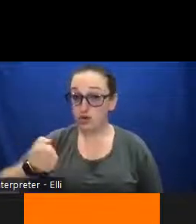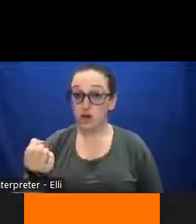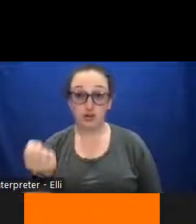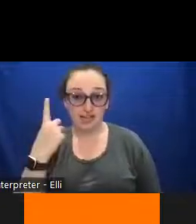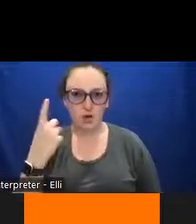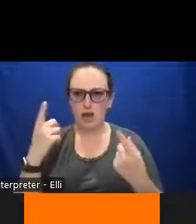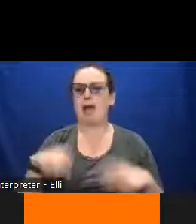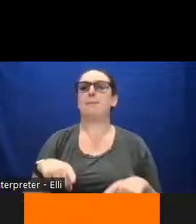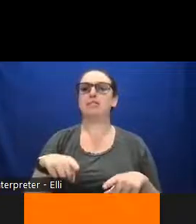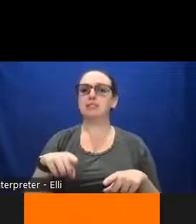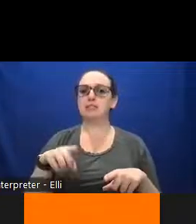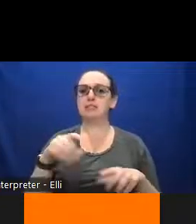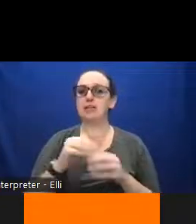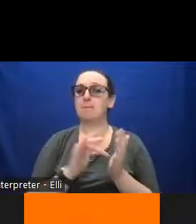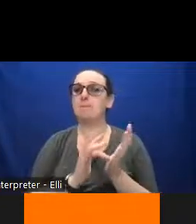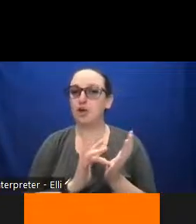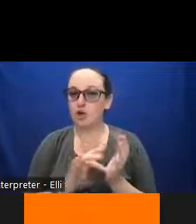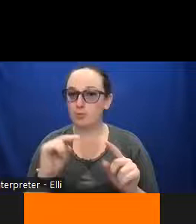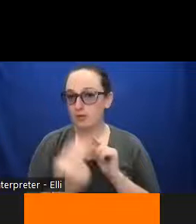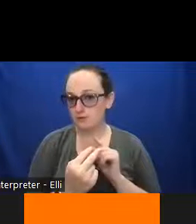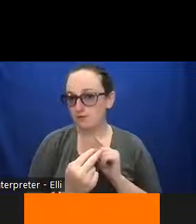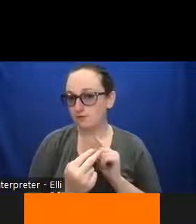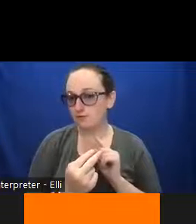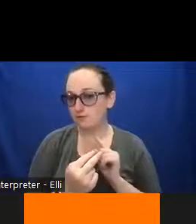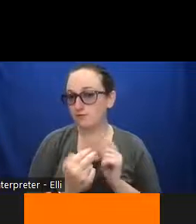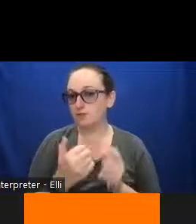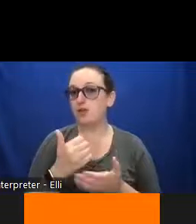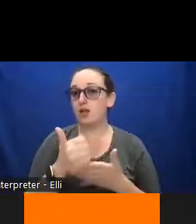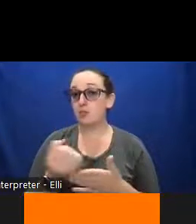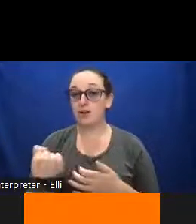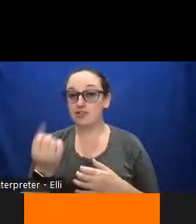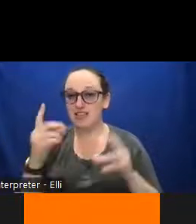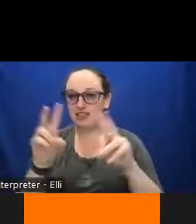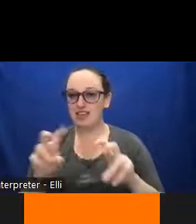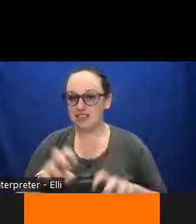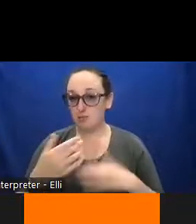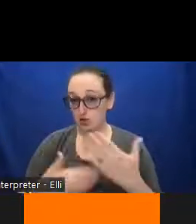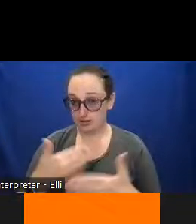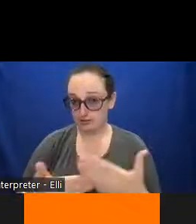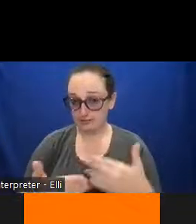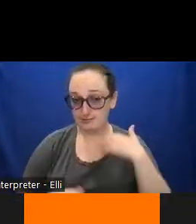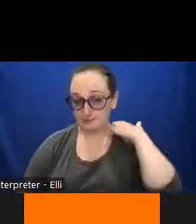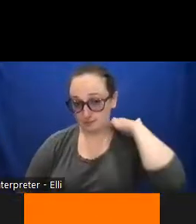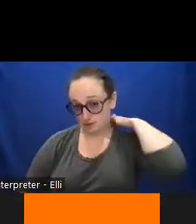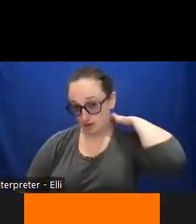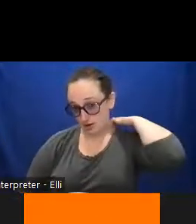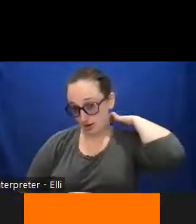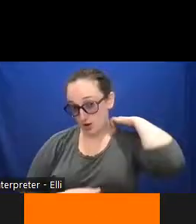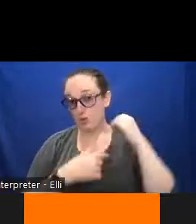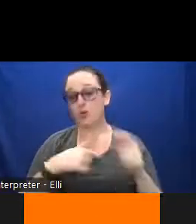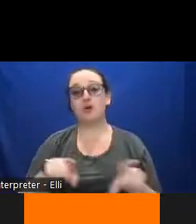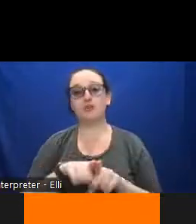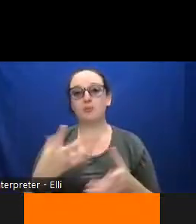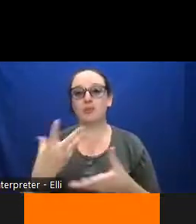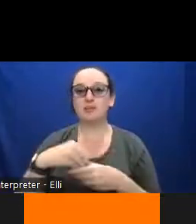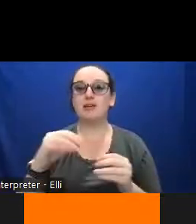medical documentation and what that means, understand the exam process, and we participate